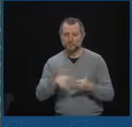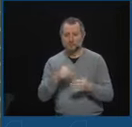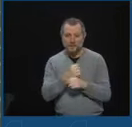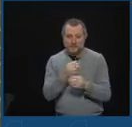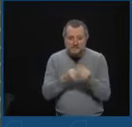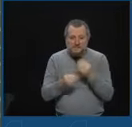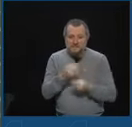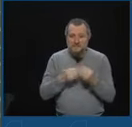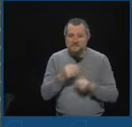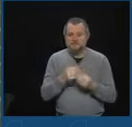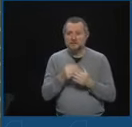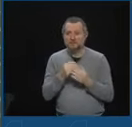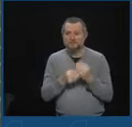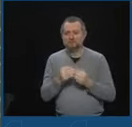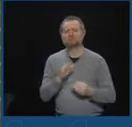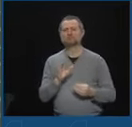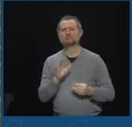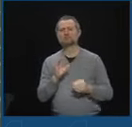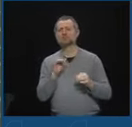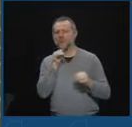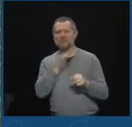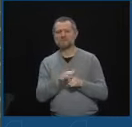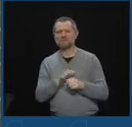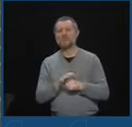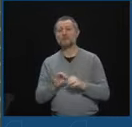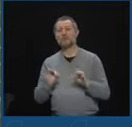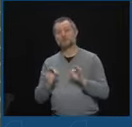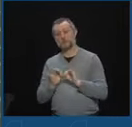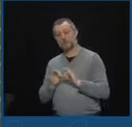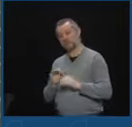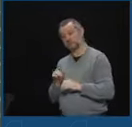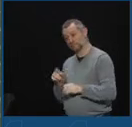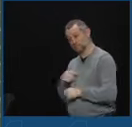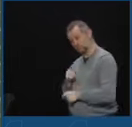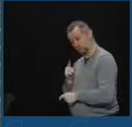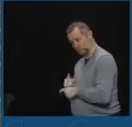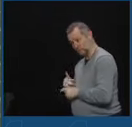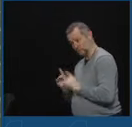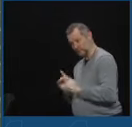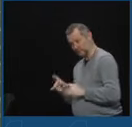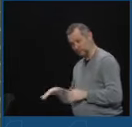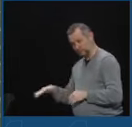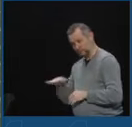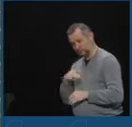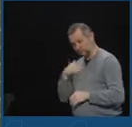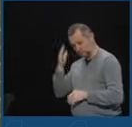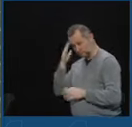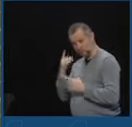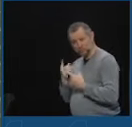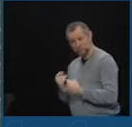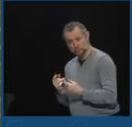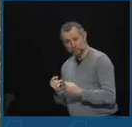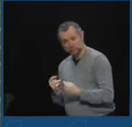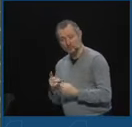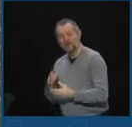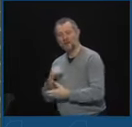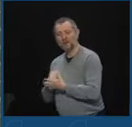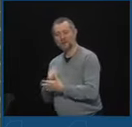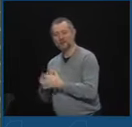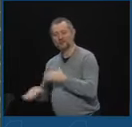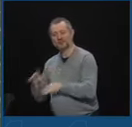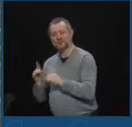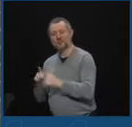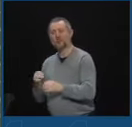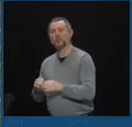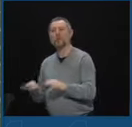the work that you do. But we know when we got the right people, because they put their purpose over the paycheck and they out here risking their lives to